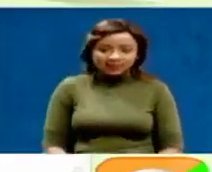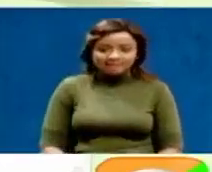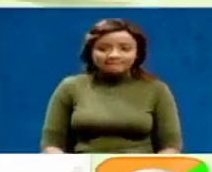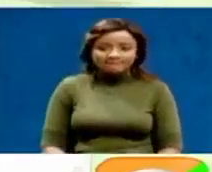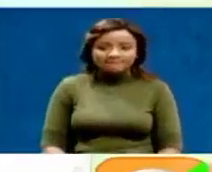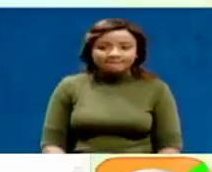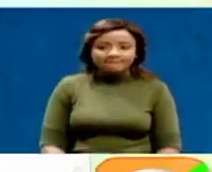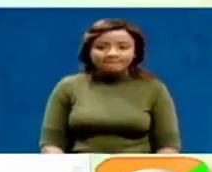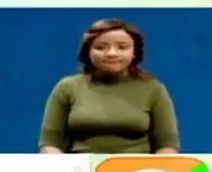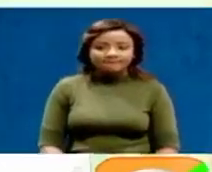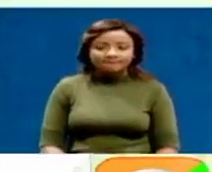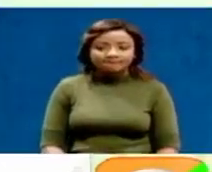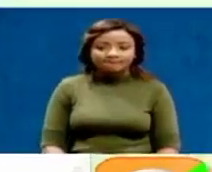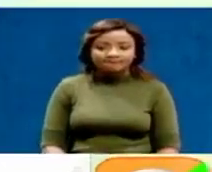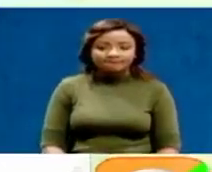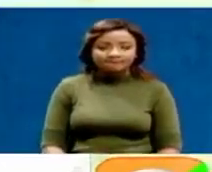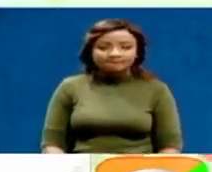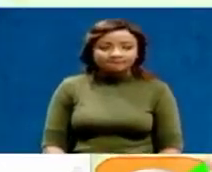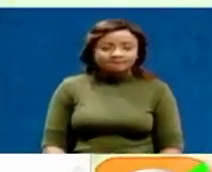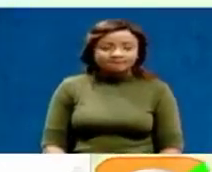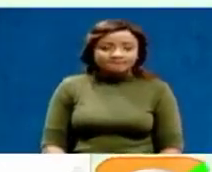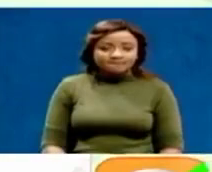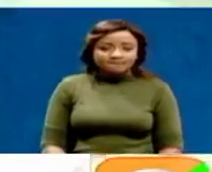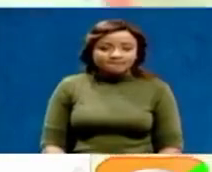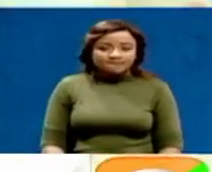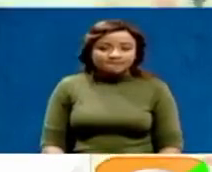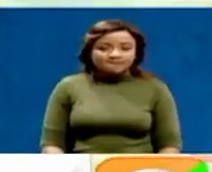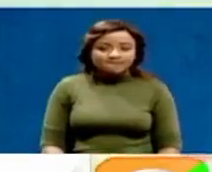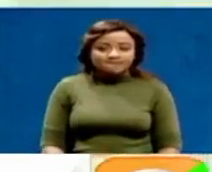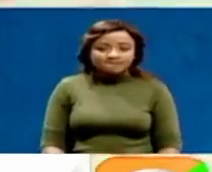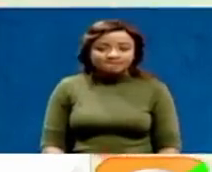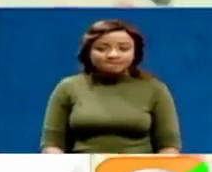have been affected. Waihiga Mwaura, Citizen TV.